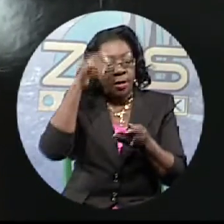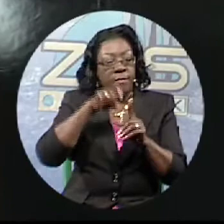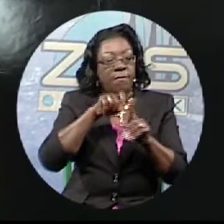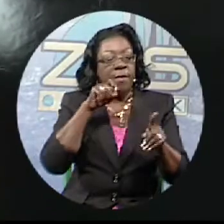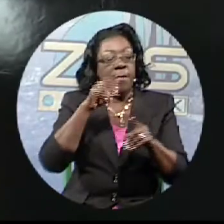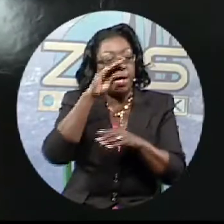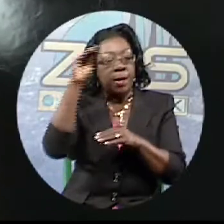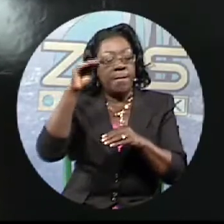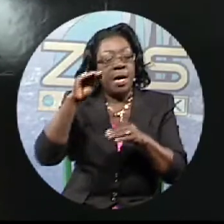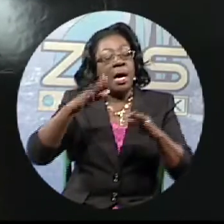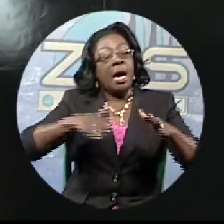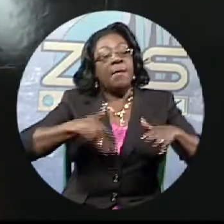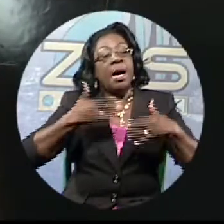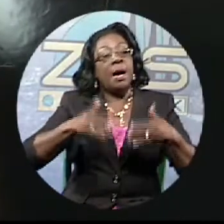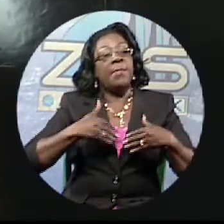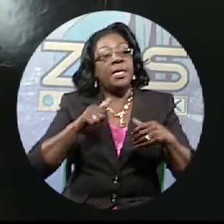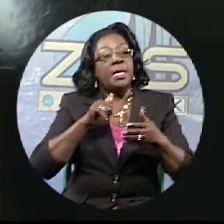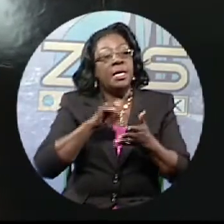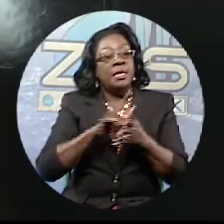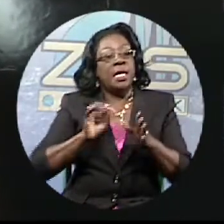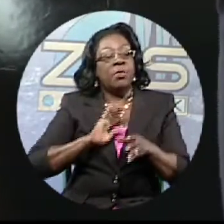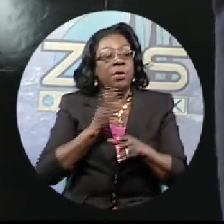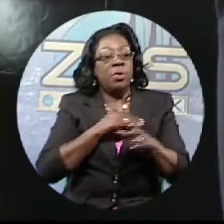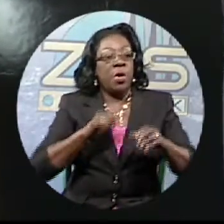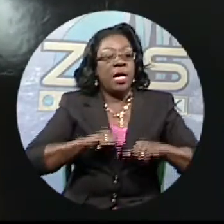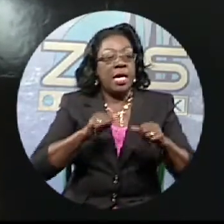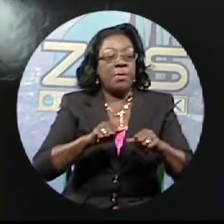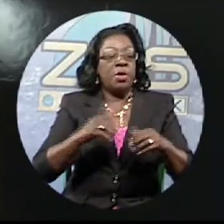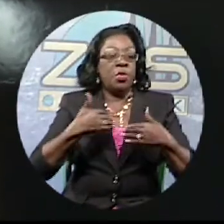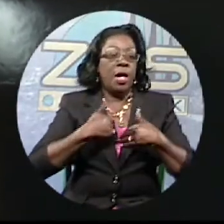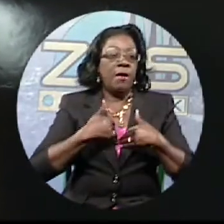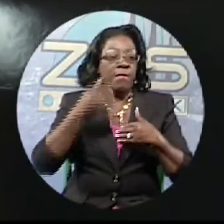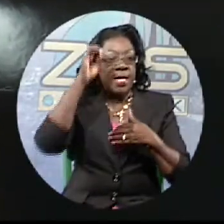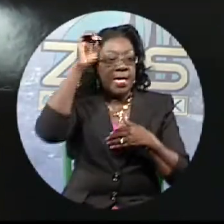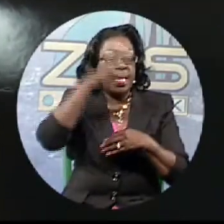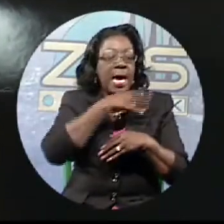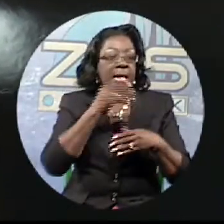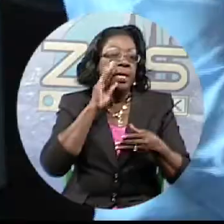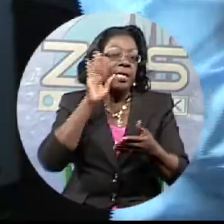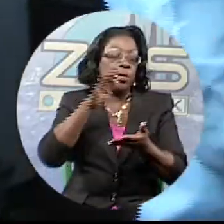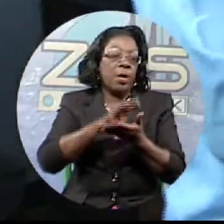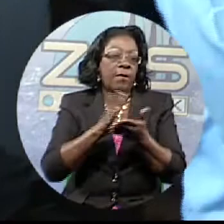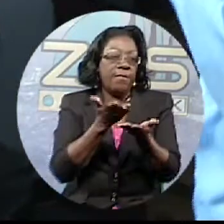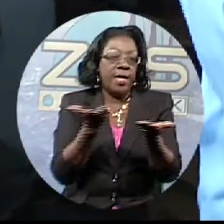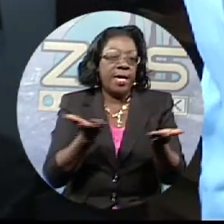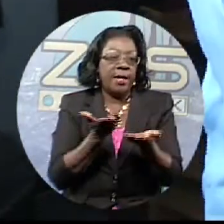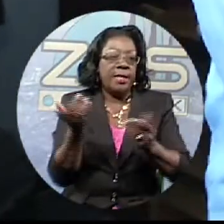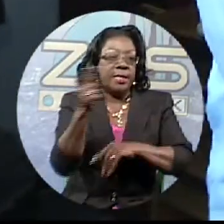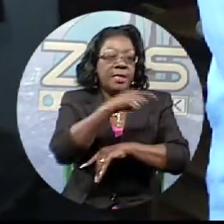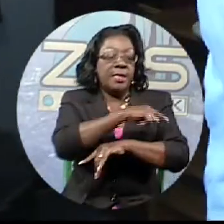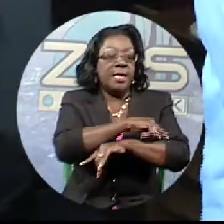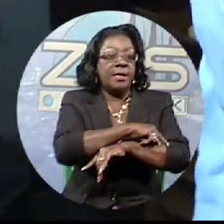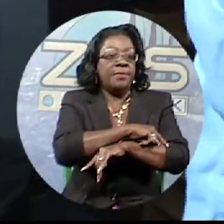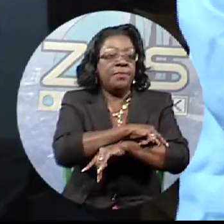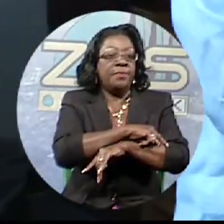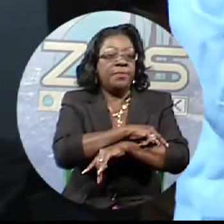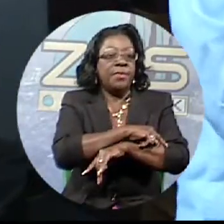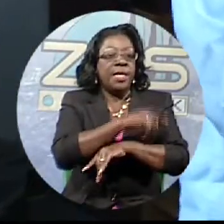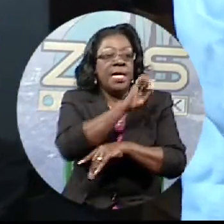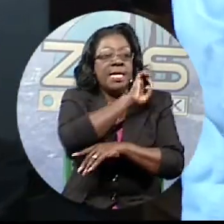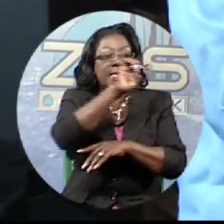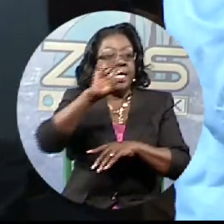very happy that we were able to host he and his lovely wife here at ZNS. His